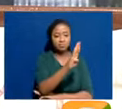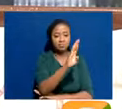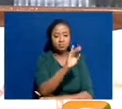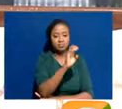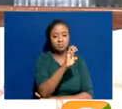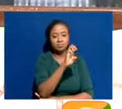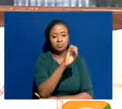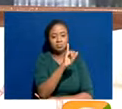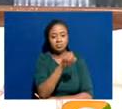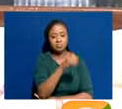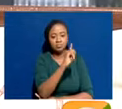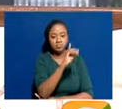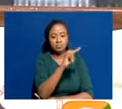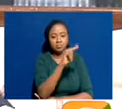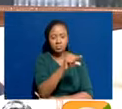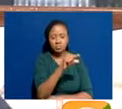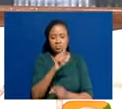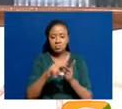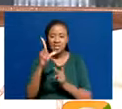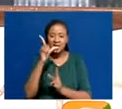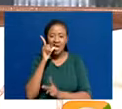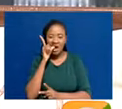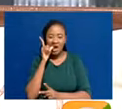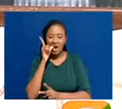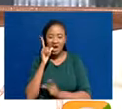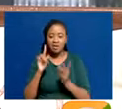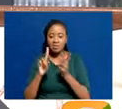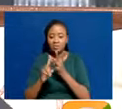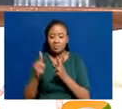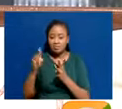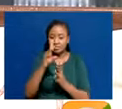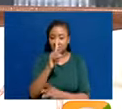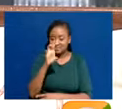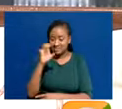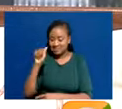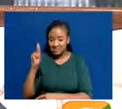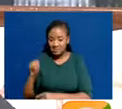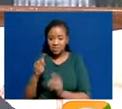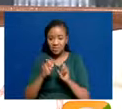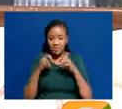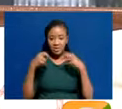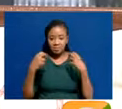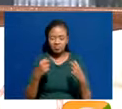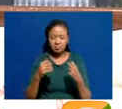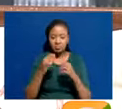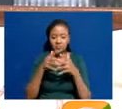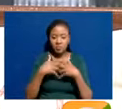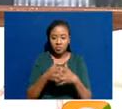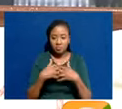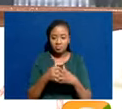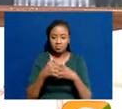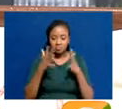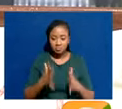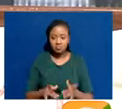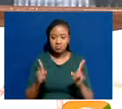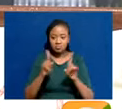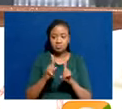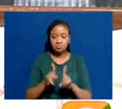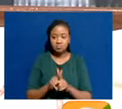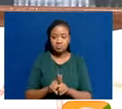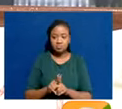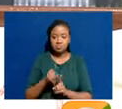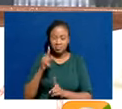London. He is the dean of the Faculty of Engineering at the world's top engineering university, Imperial College.